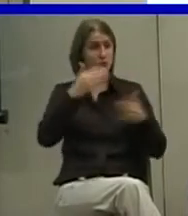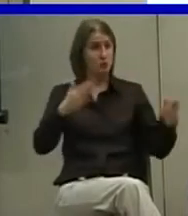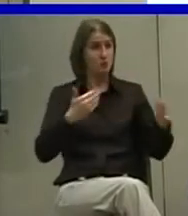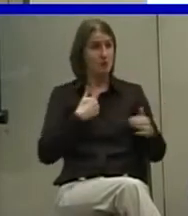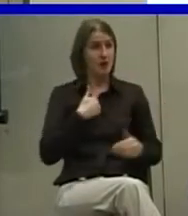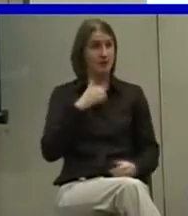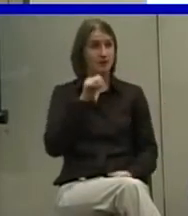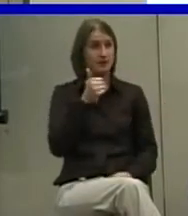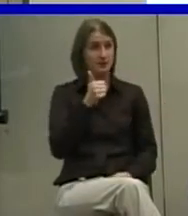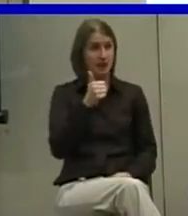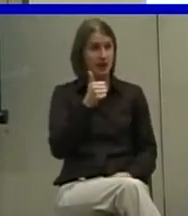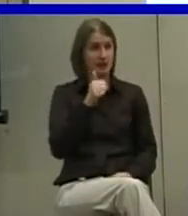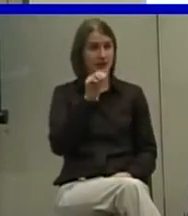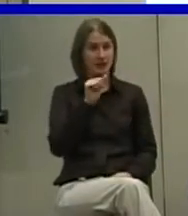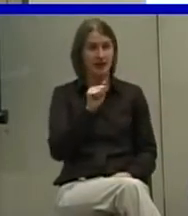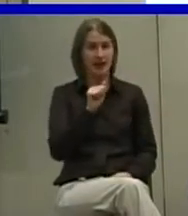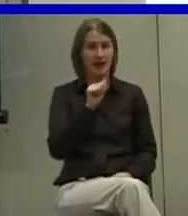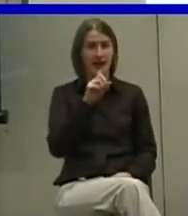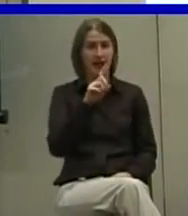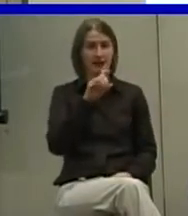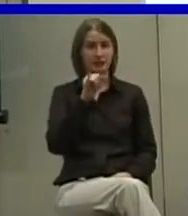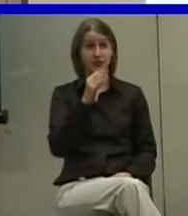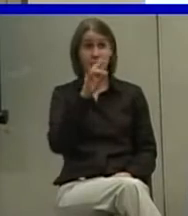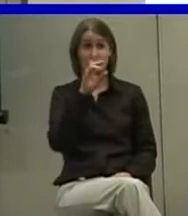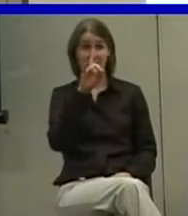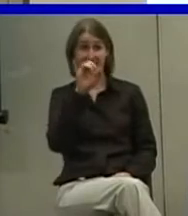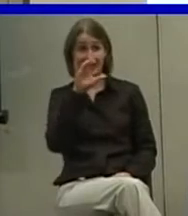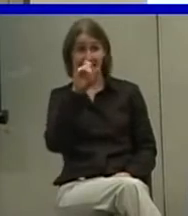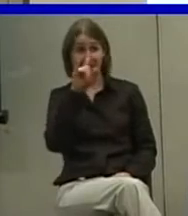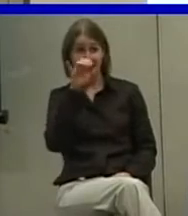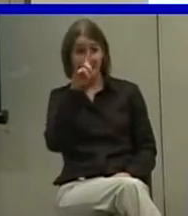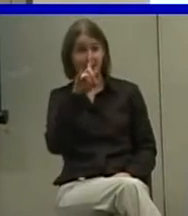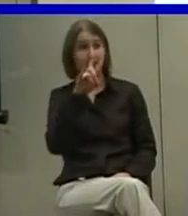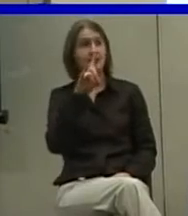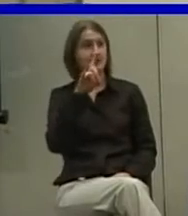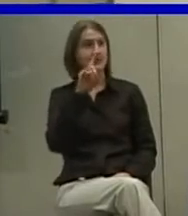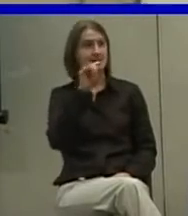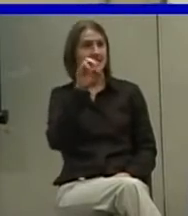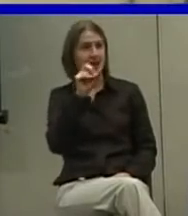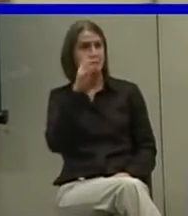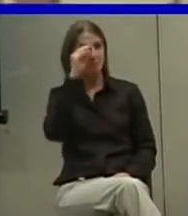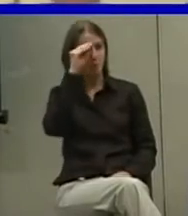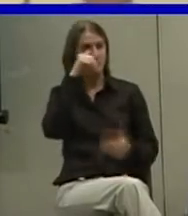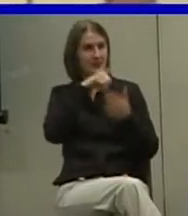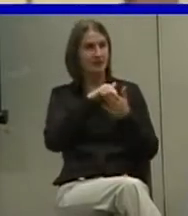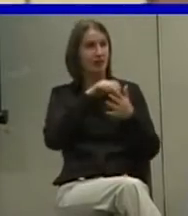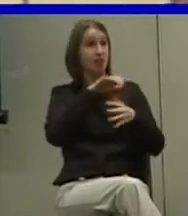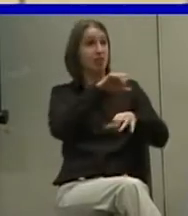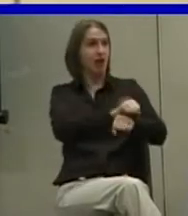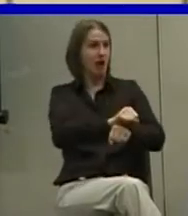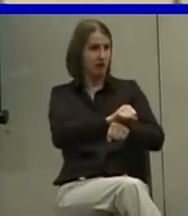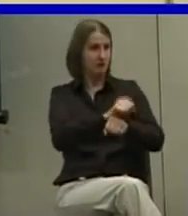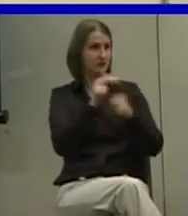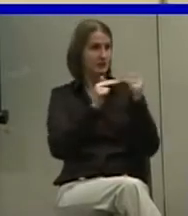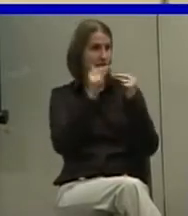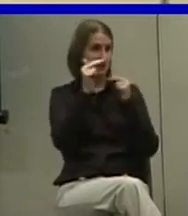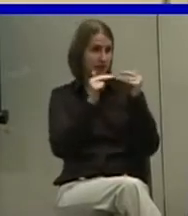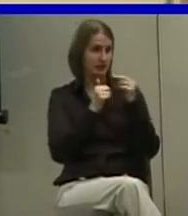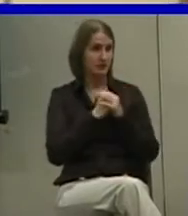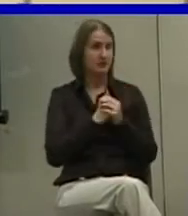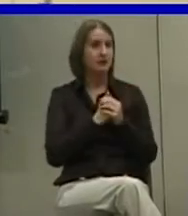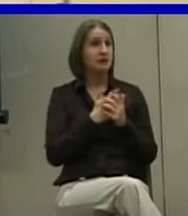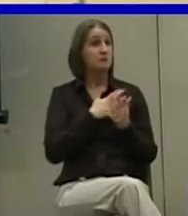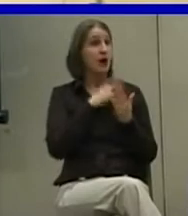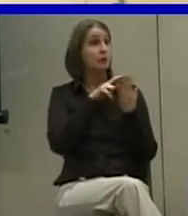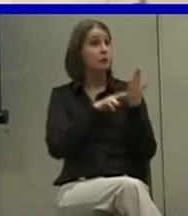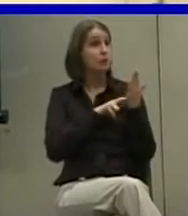10 adjudicated adolescent boys in a lockdown facility. My rule was, line up in